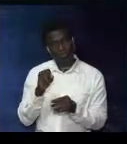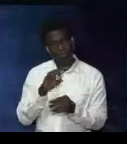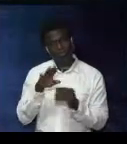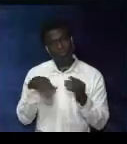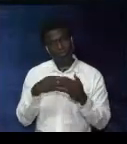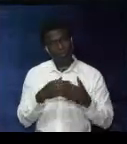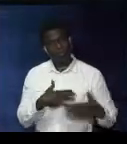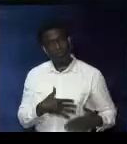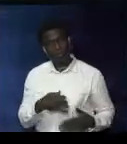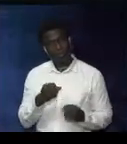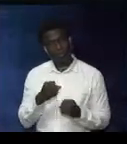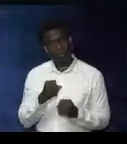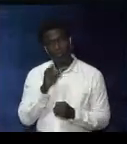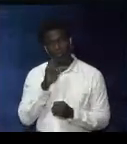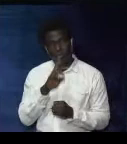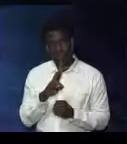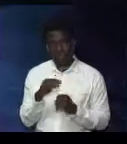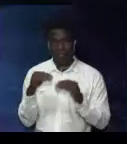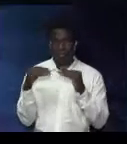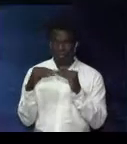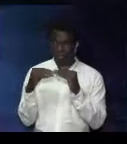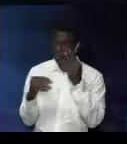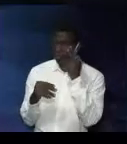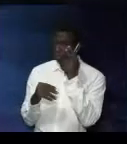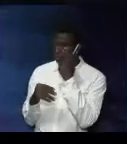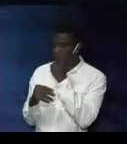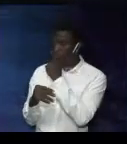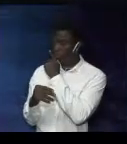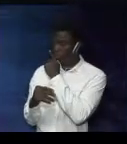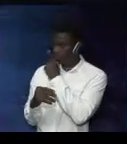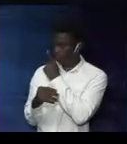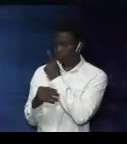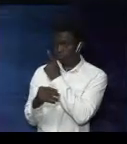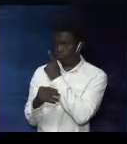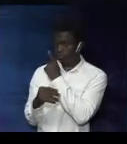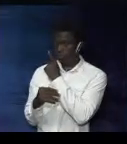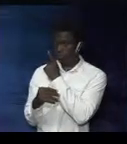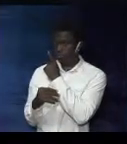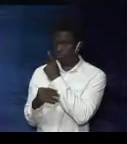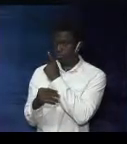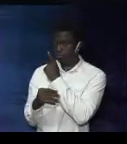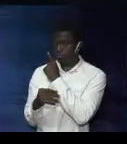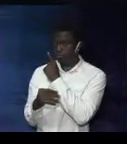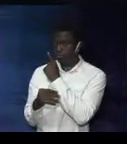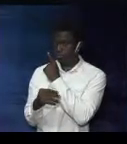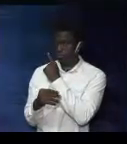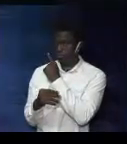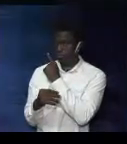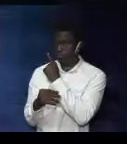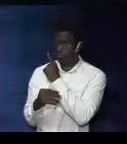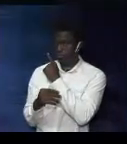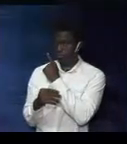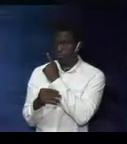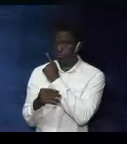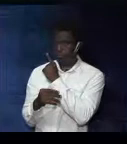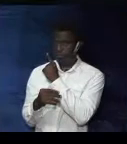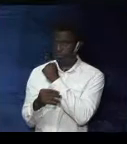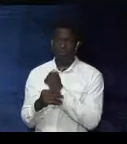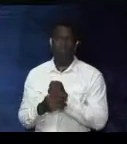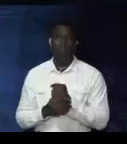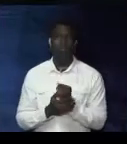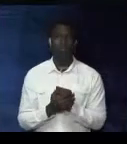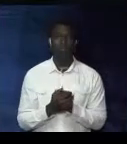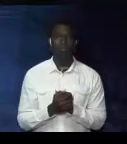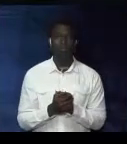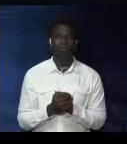square are equal. I mean, that's why you have equal markings. This side is equal to this side, is equal to this side, and is equal to that